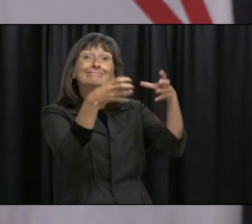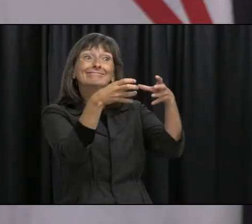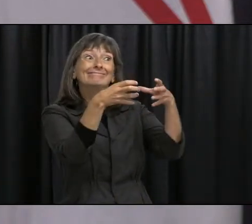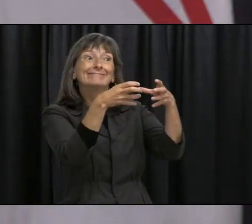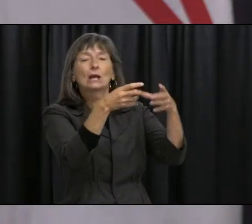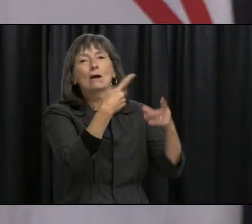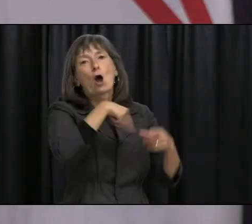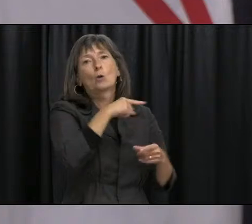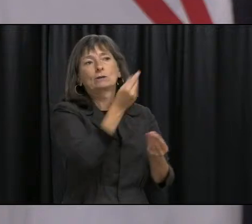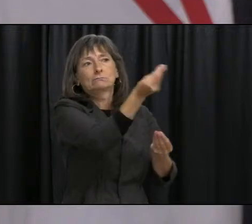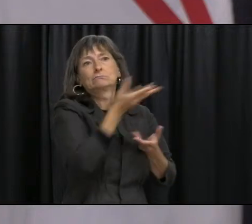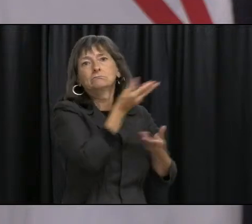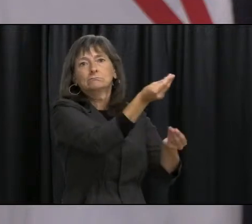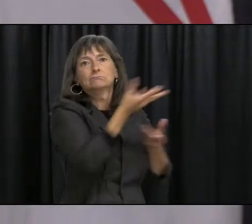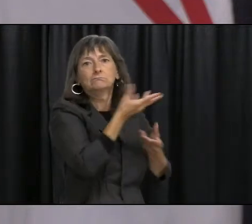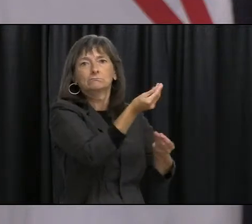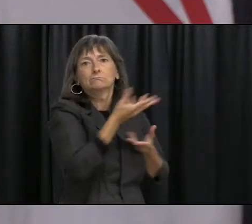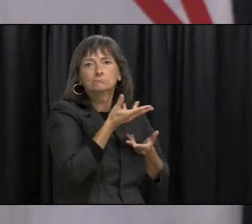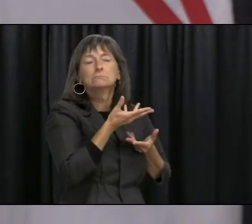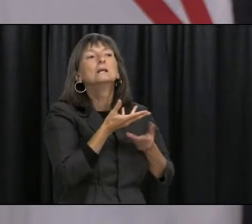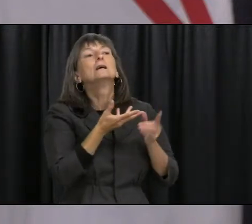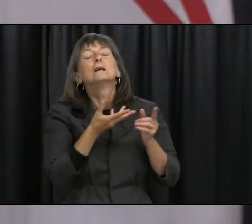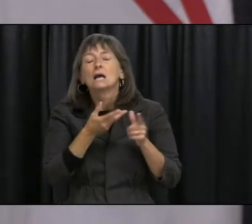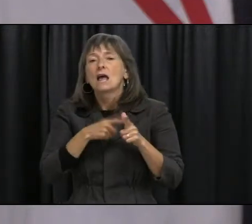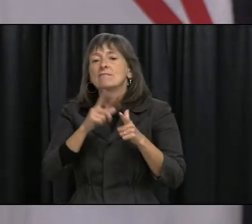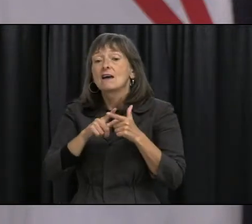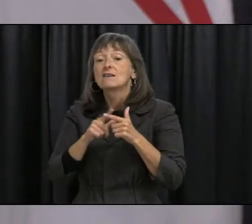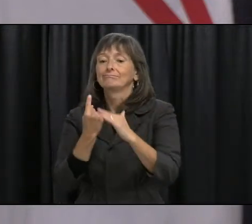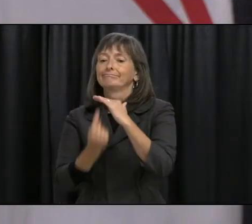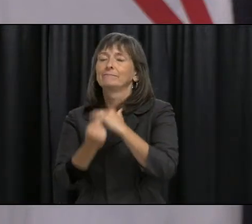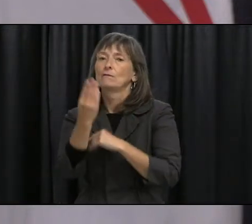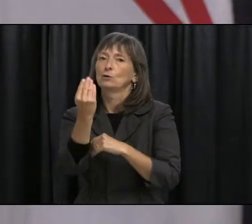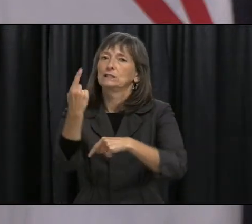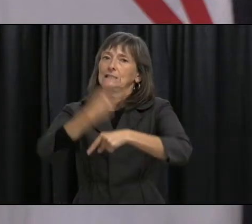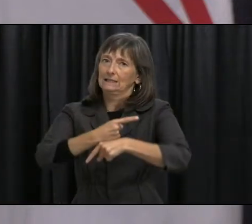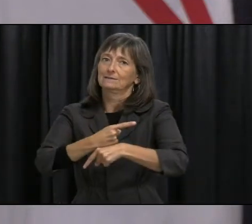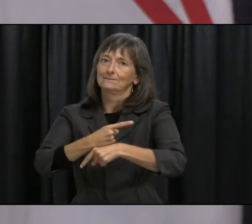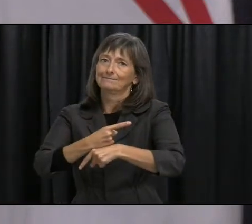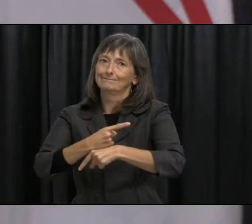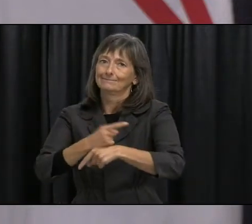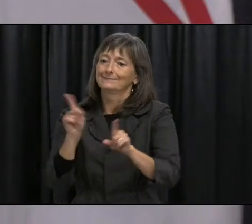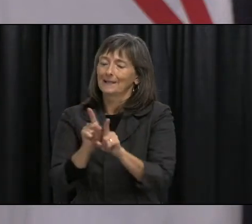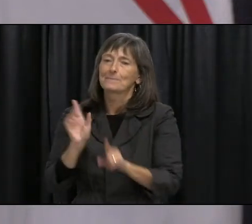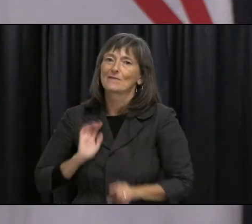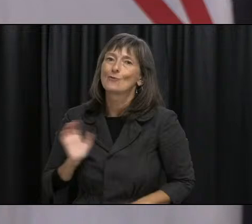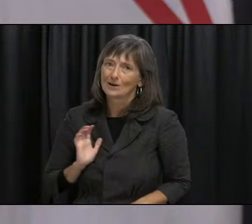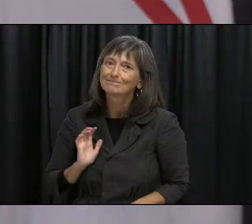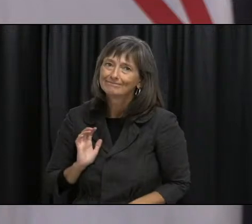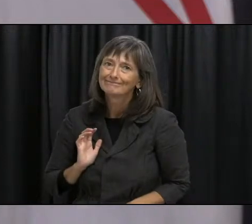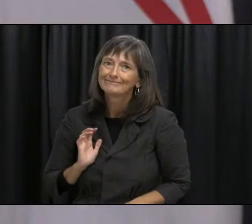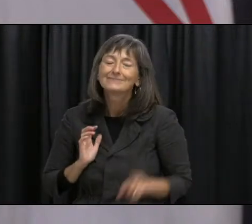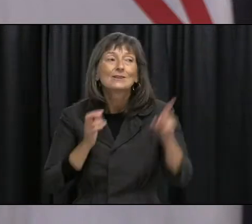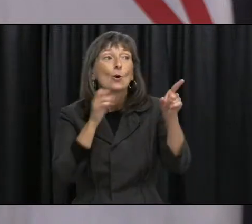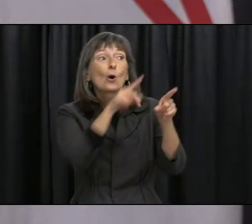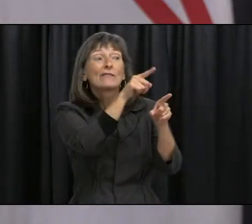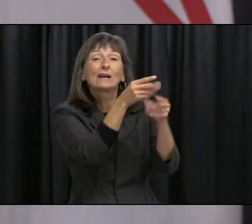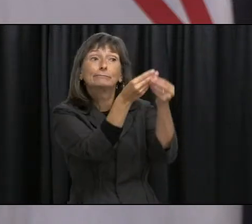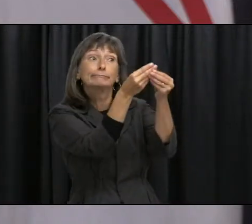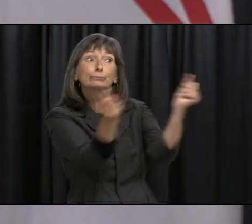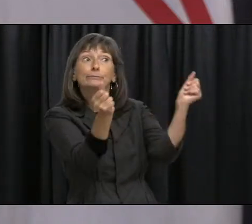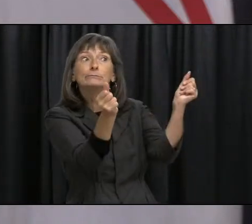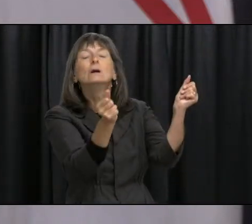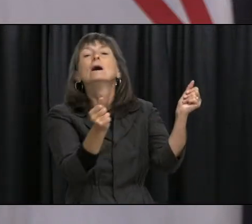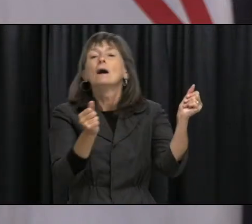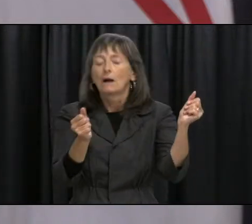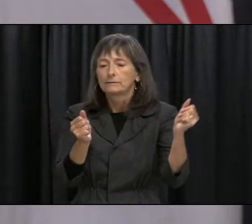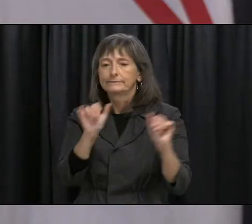have to self-isolate when they return until that outbreak has been declared over. And that is one of the safeguards that we've put in